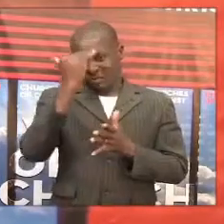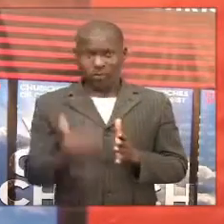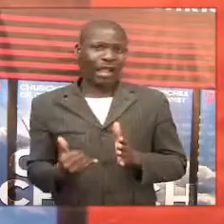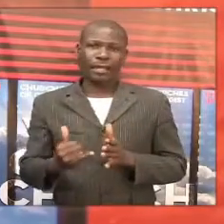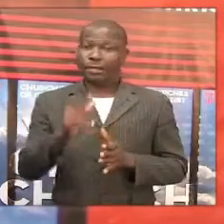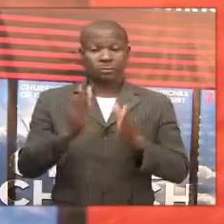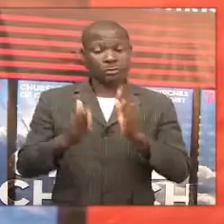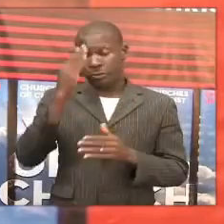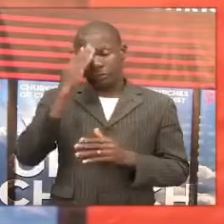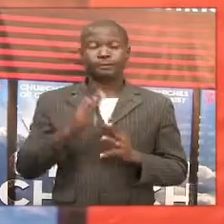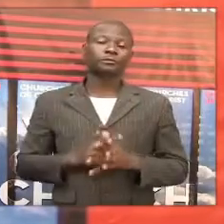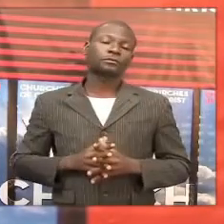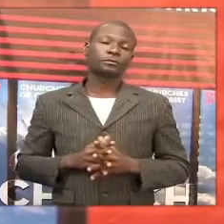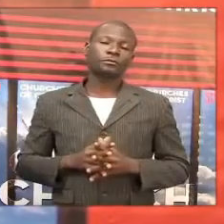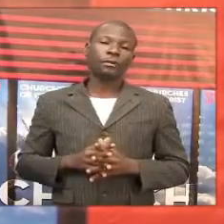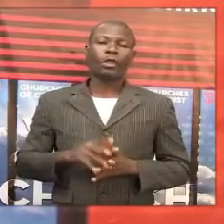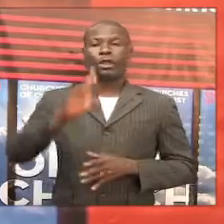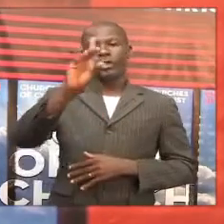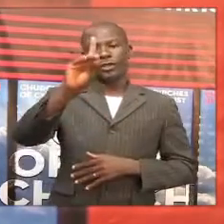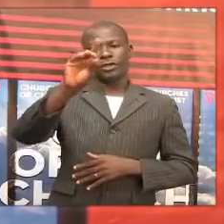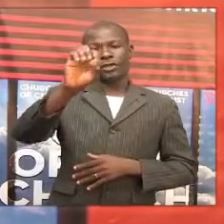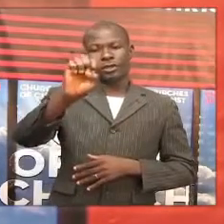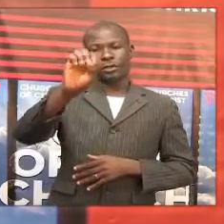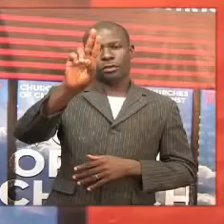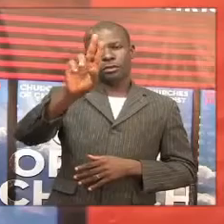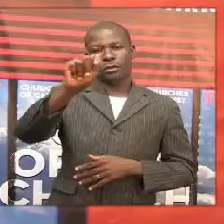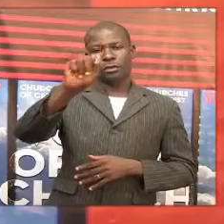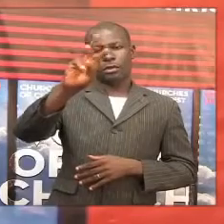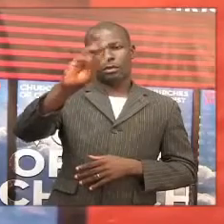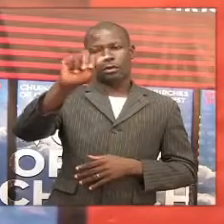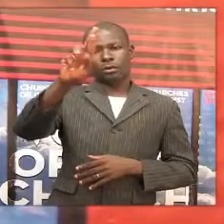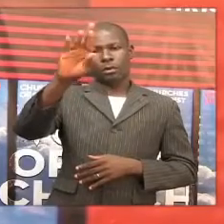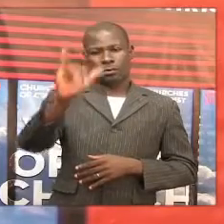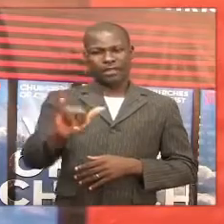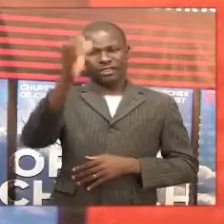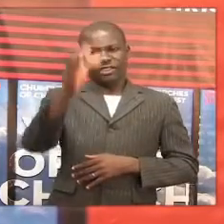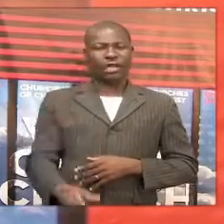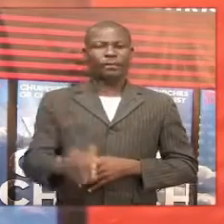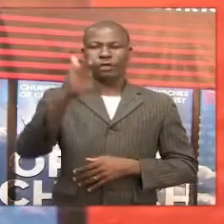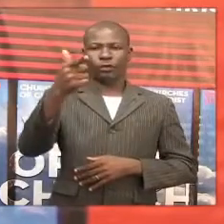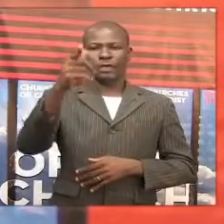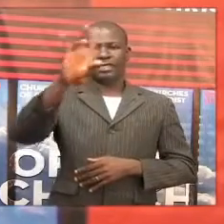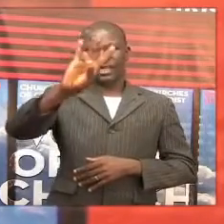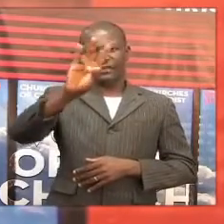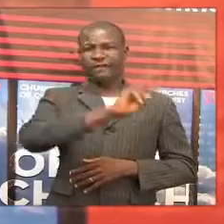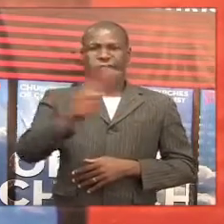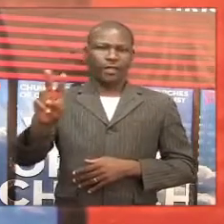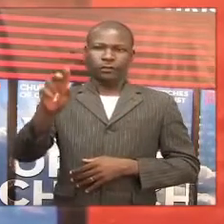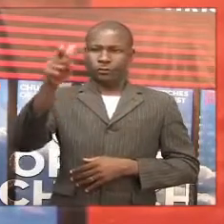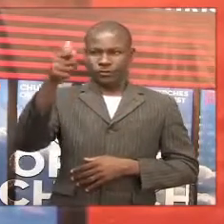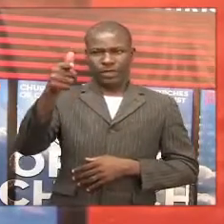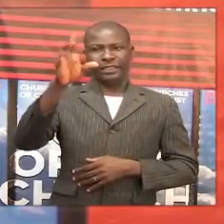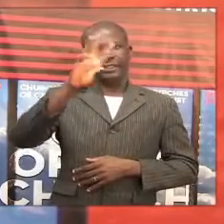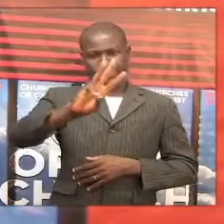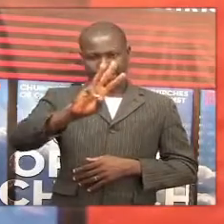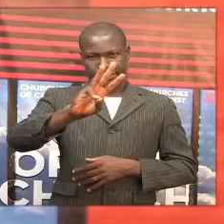o Deuteronomy chapter 27 verse 26 Deuteronomy 27